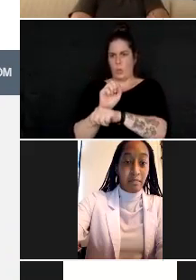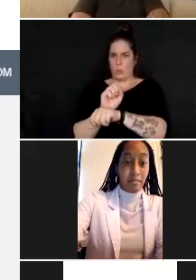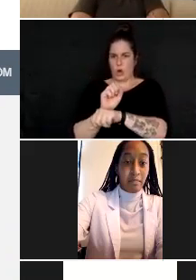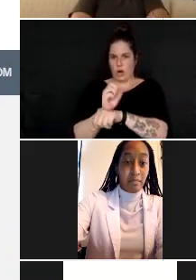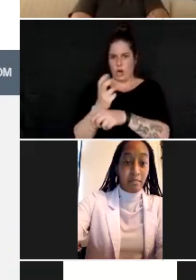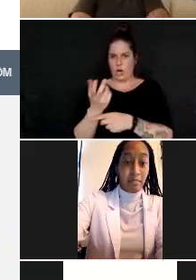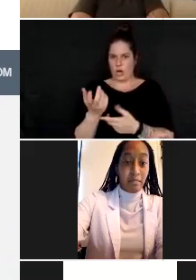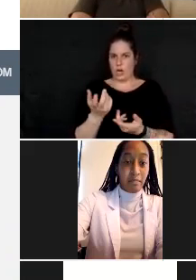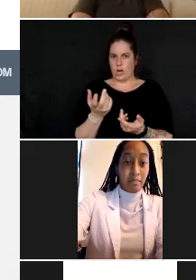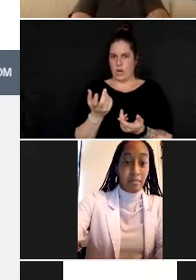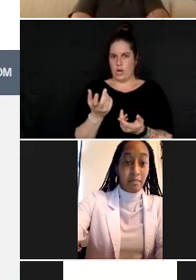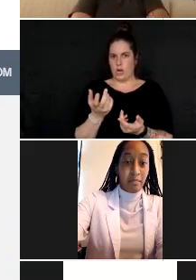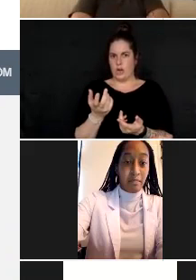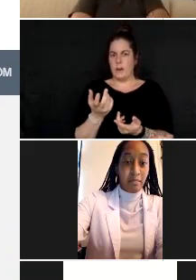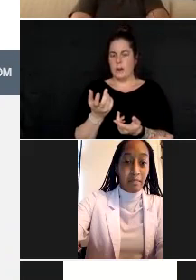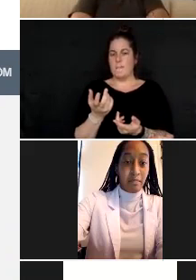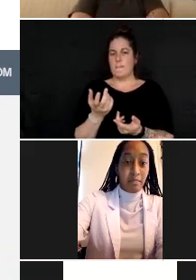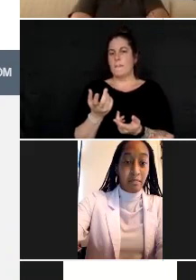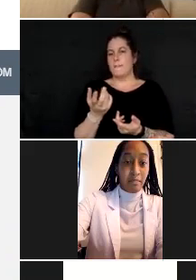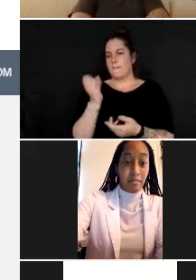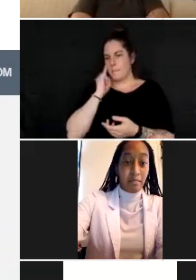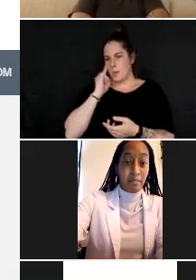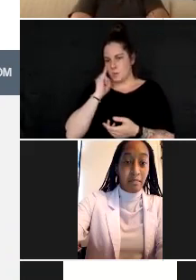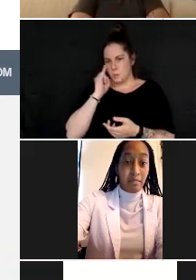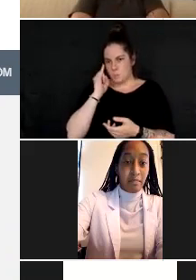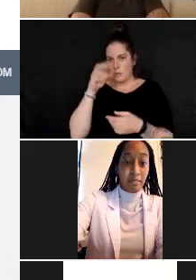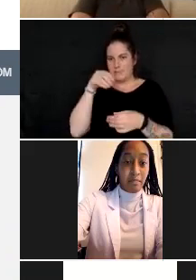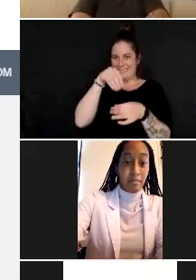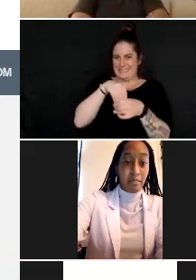we say that, in a system,